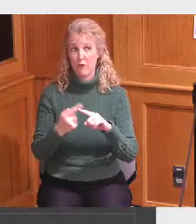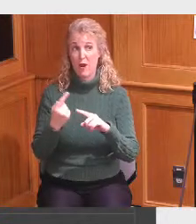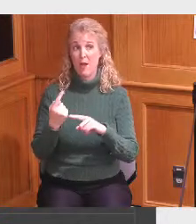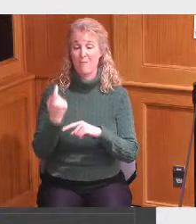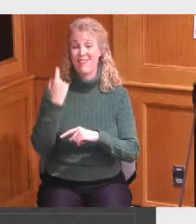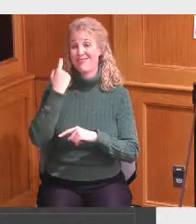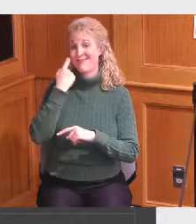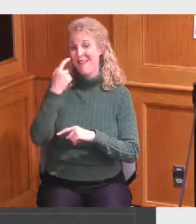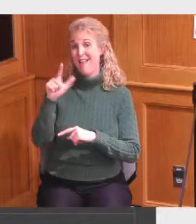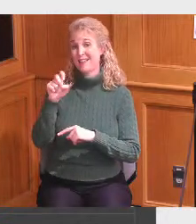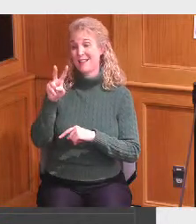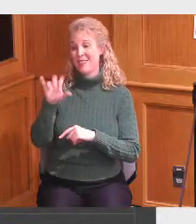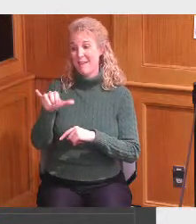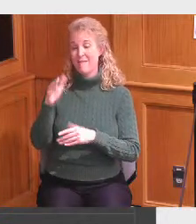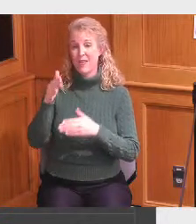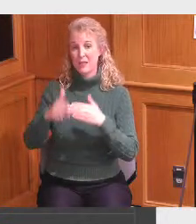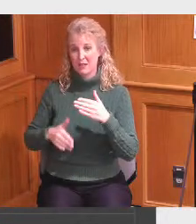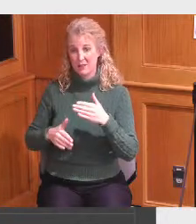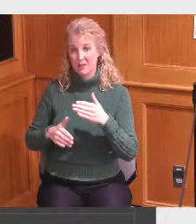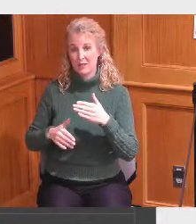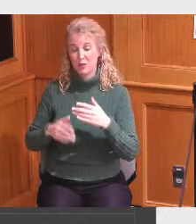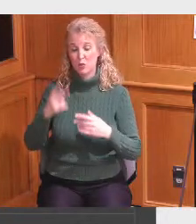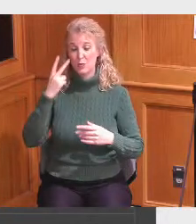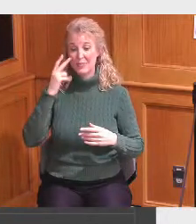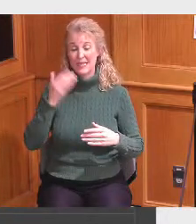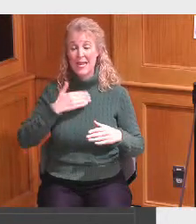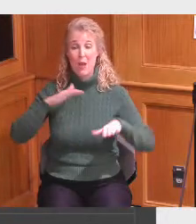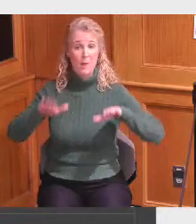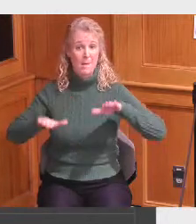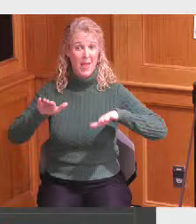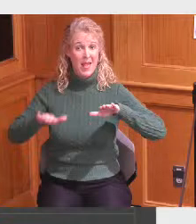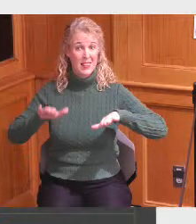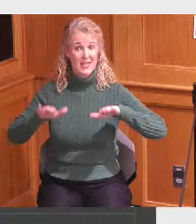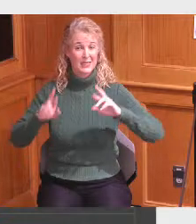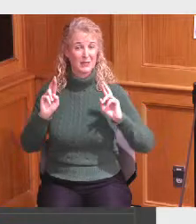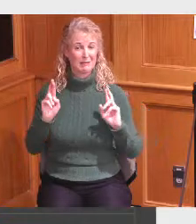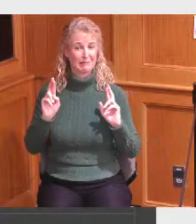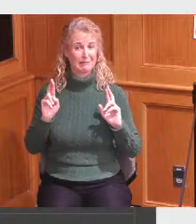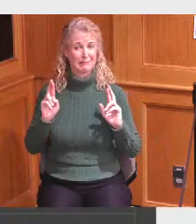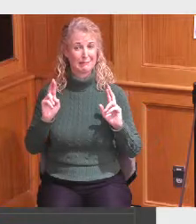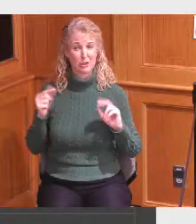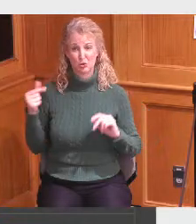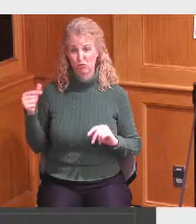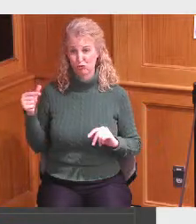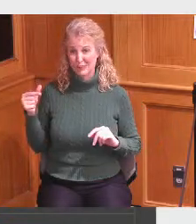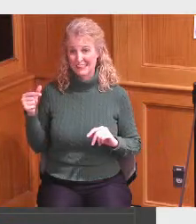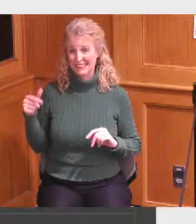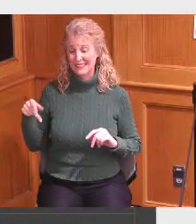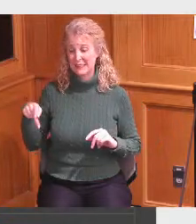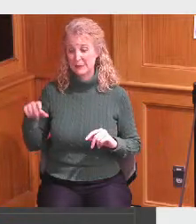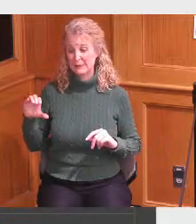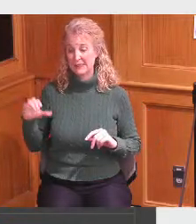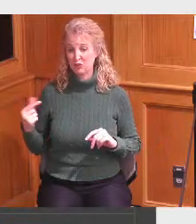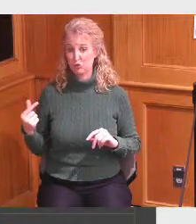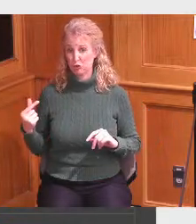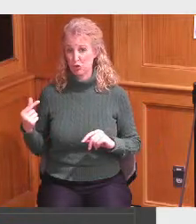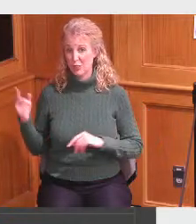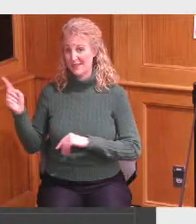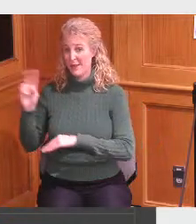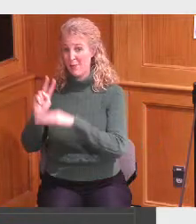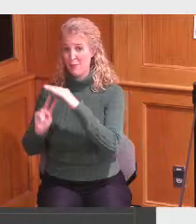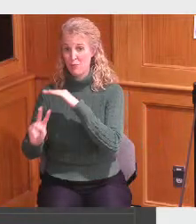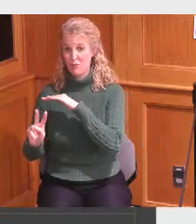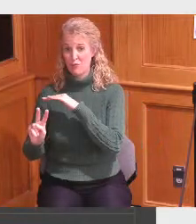levy cycle of where the balance, they anticipated the balance might be. The green line is PCG's